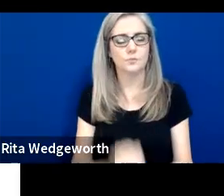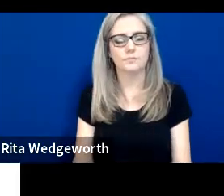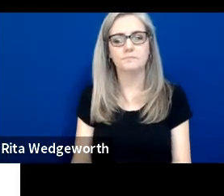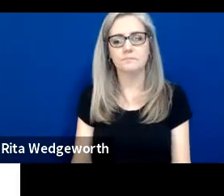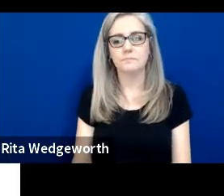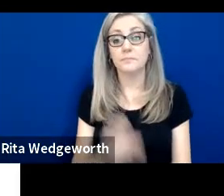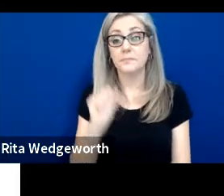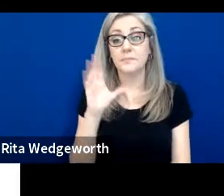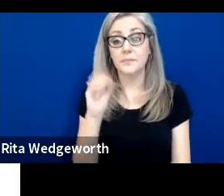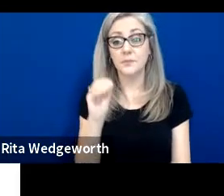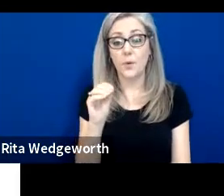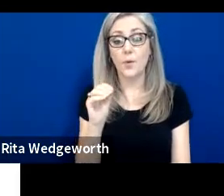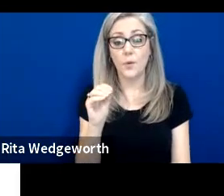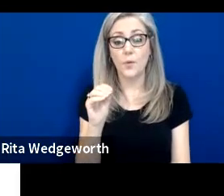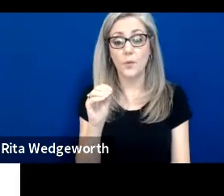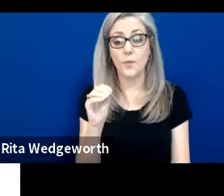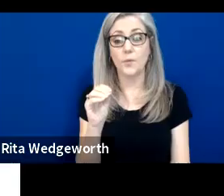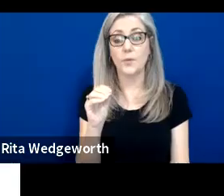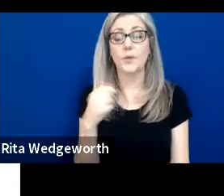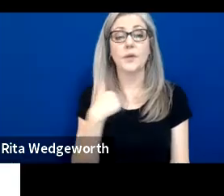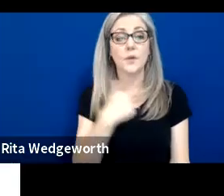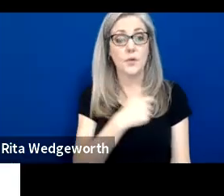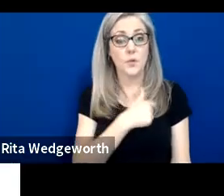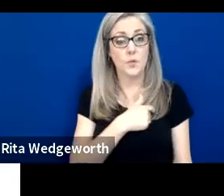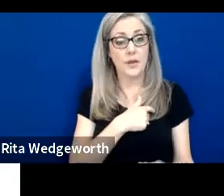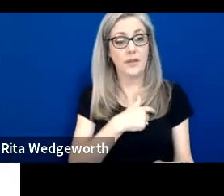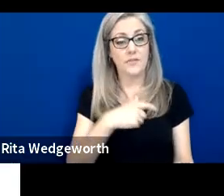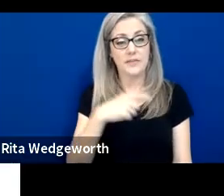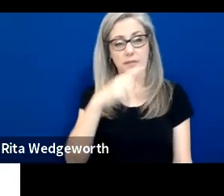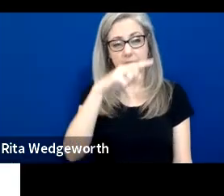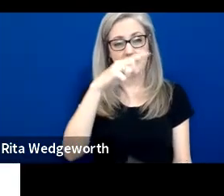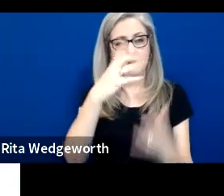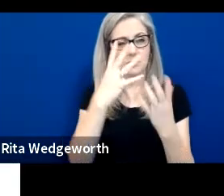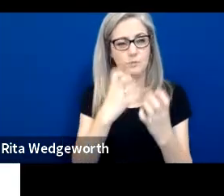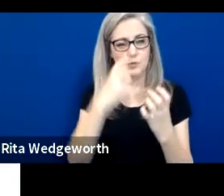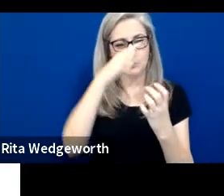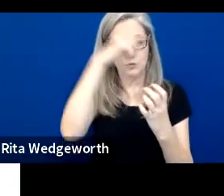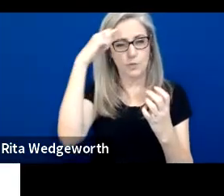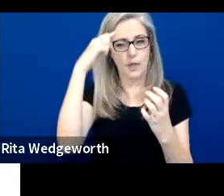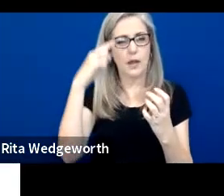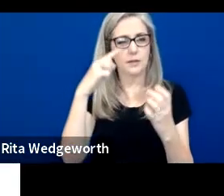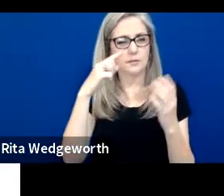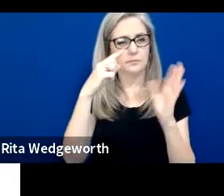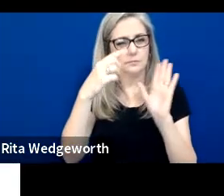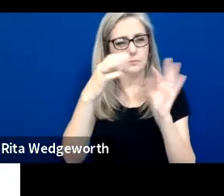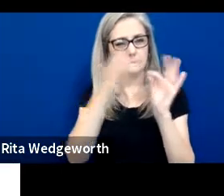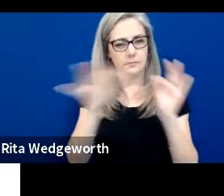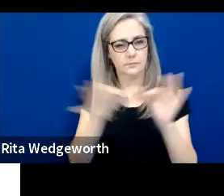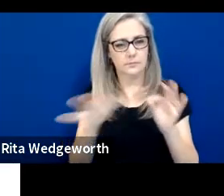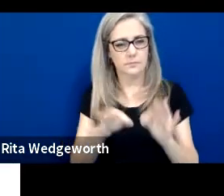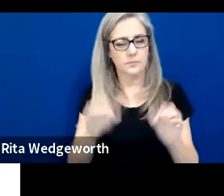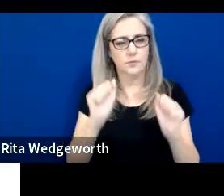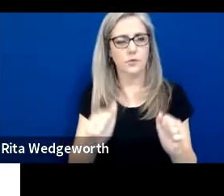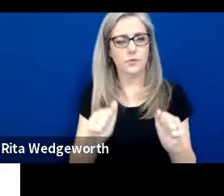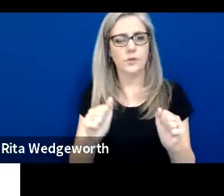So we've kind of put in bold here some of the more important notes. Obviously, Denton is a